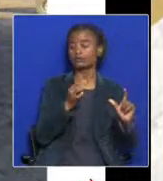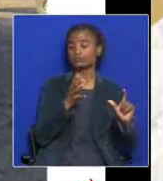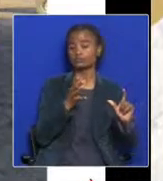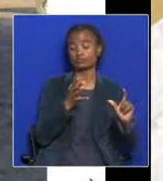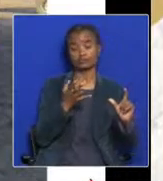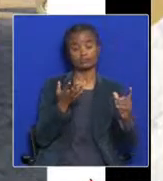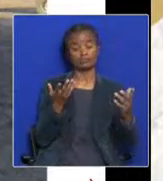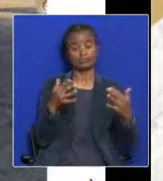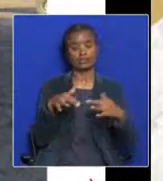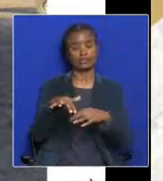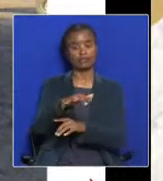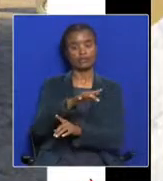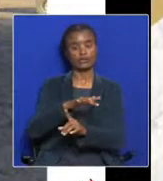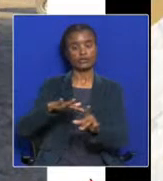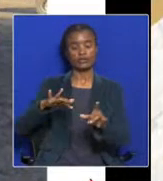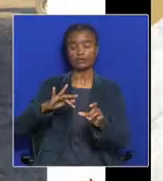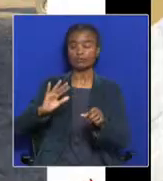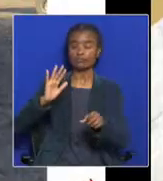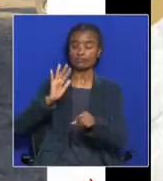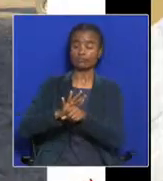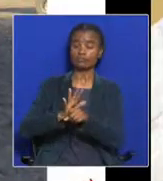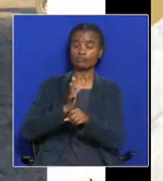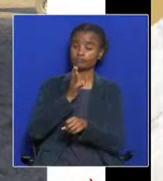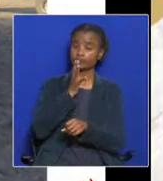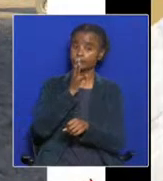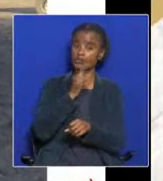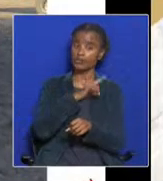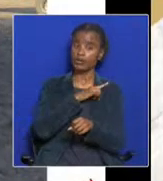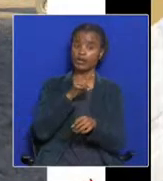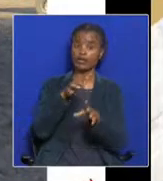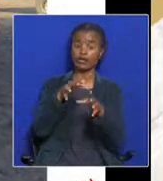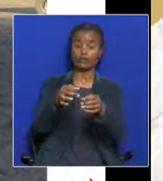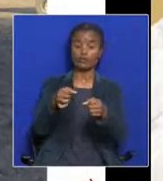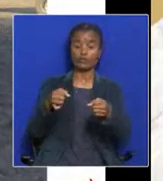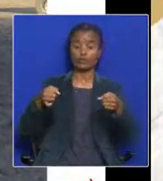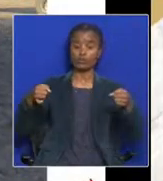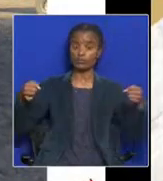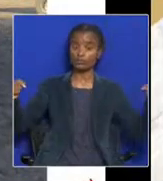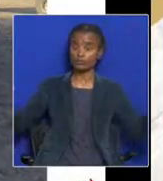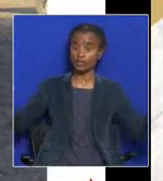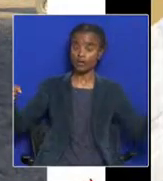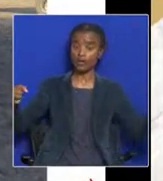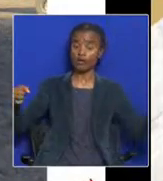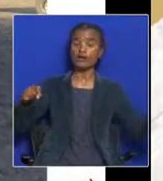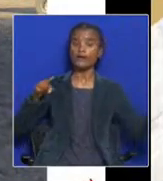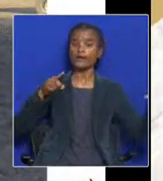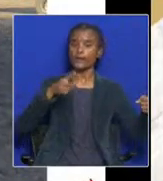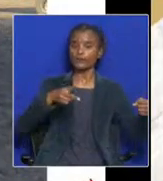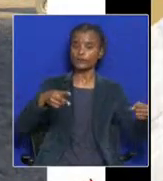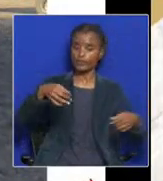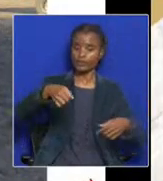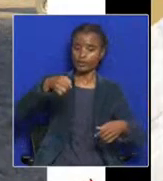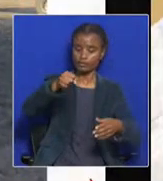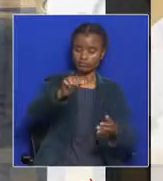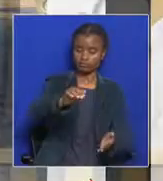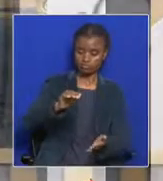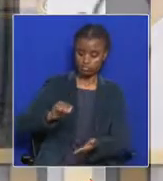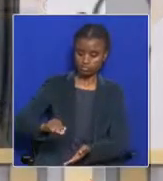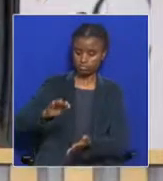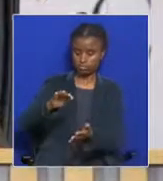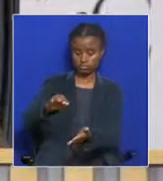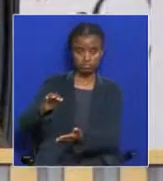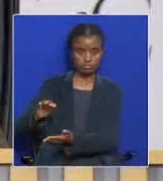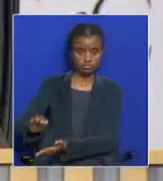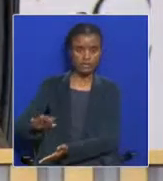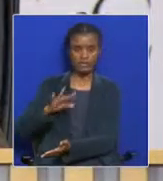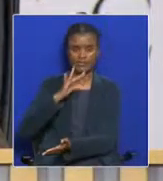the doors, if you had to lay those bags on the floor, the area was minimal. It was a much, much smaller area than what